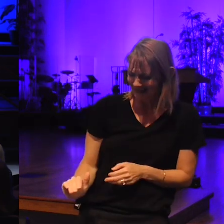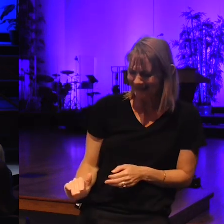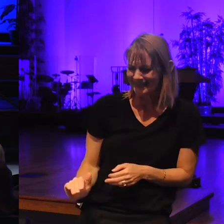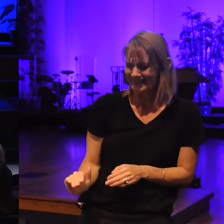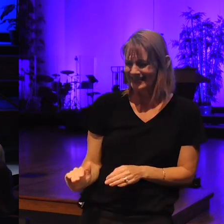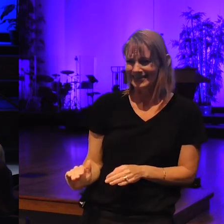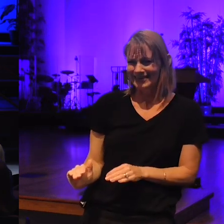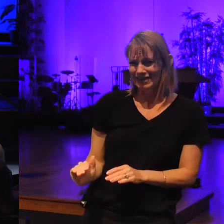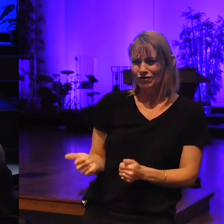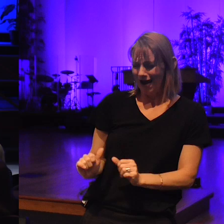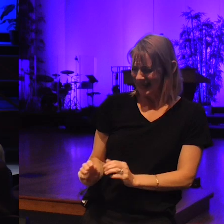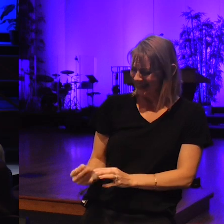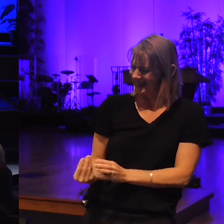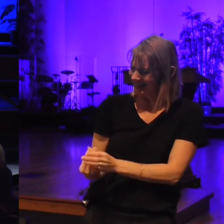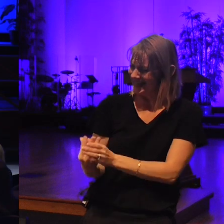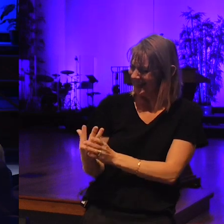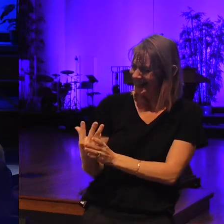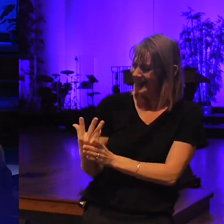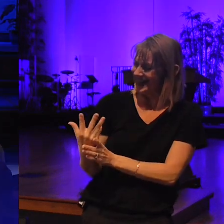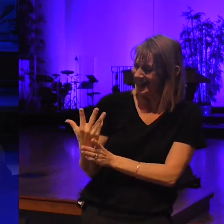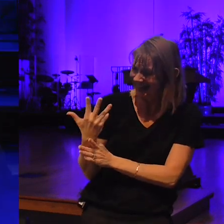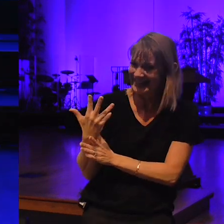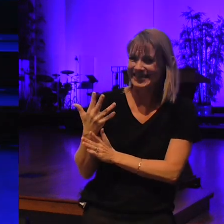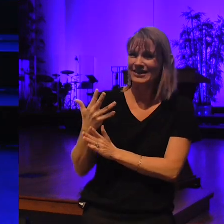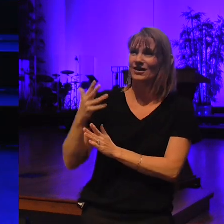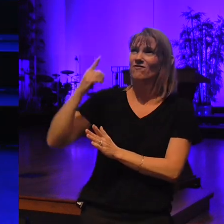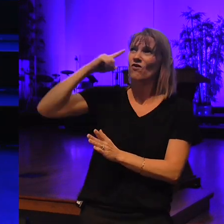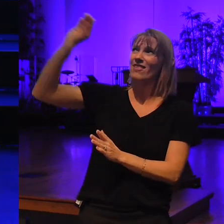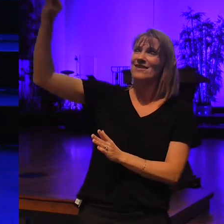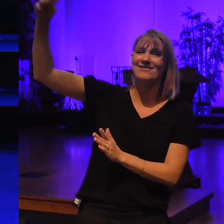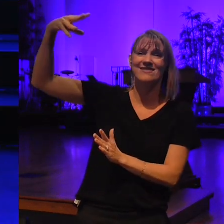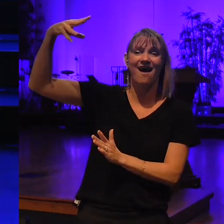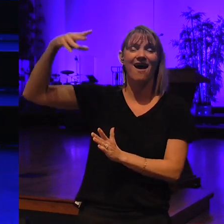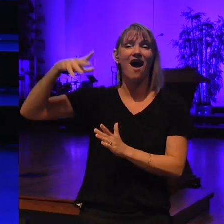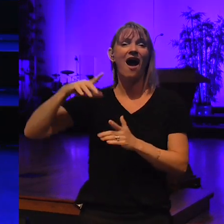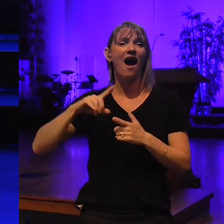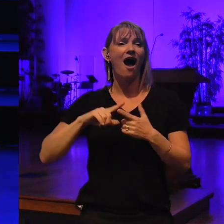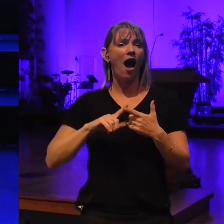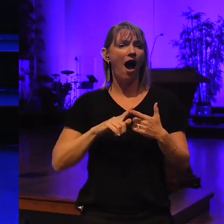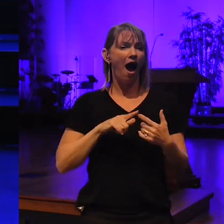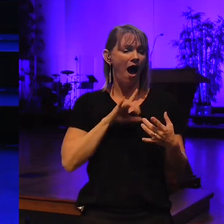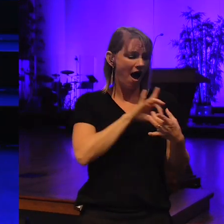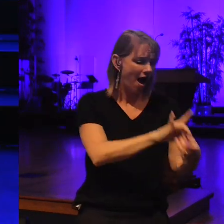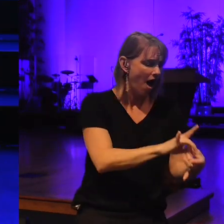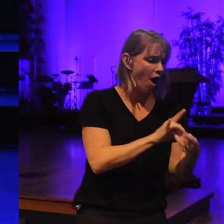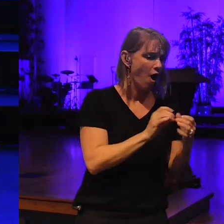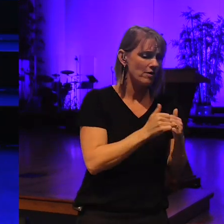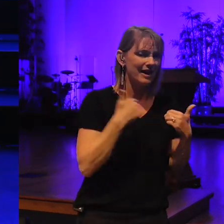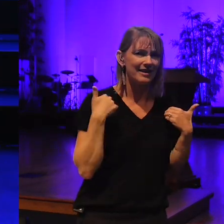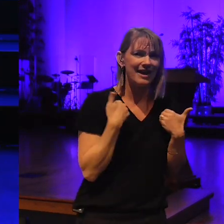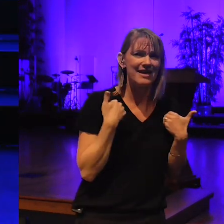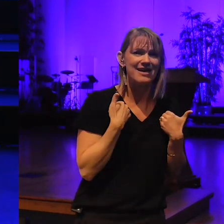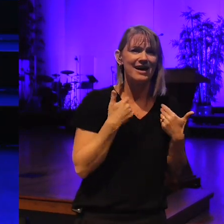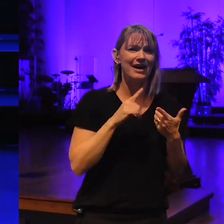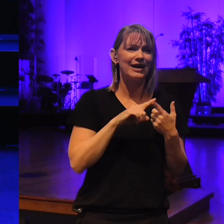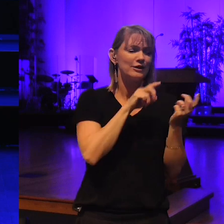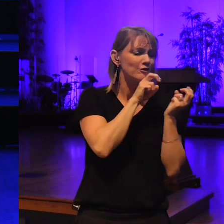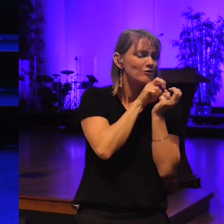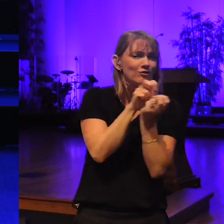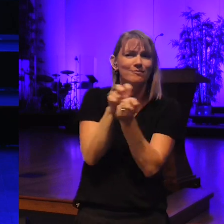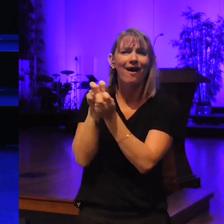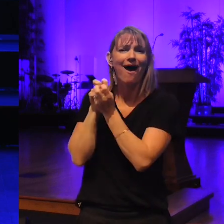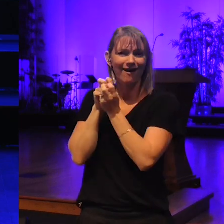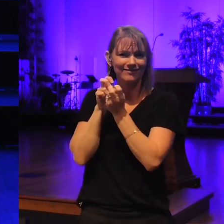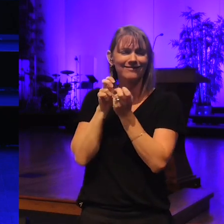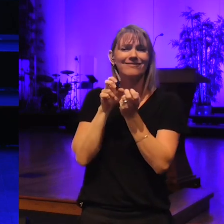and stretching their light towards the sun. Being with the tiniest of creatures, even the chipmunks that are taking